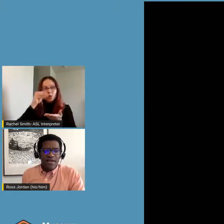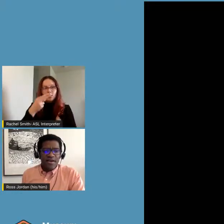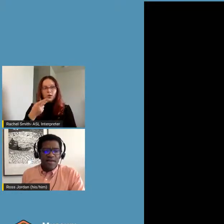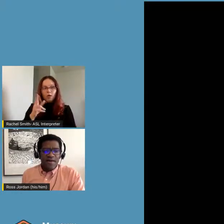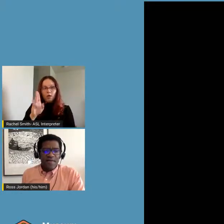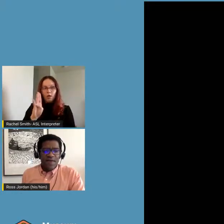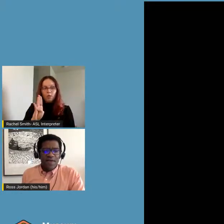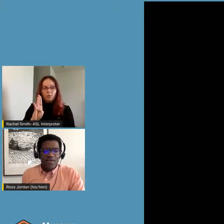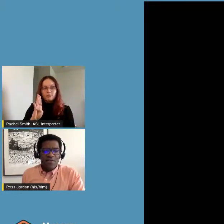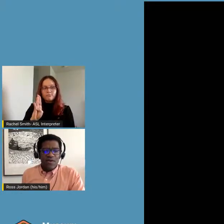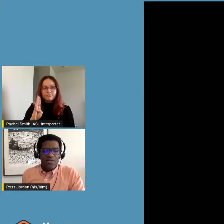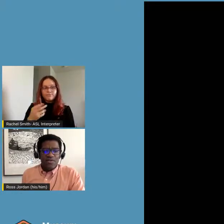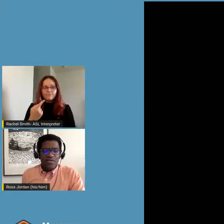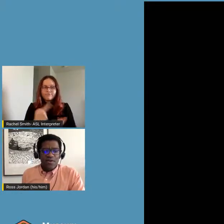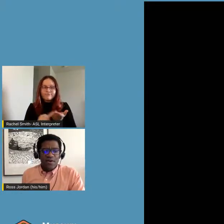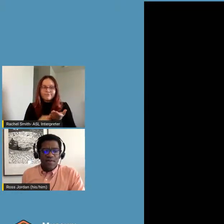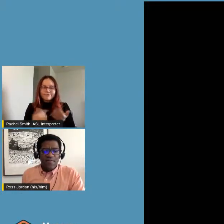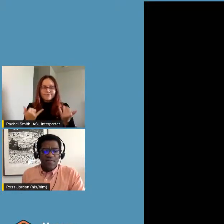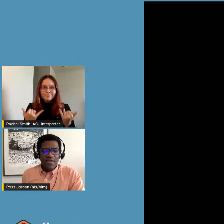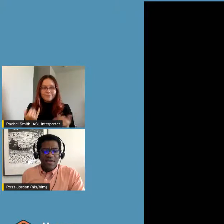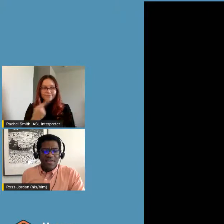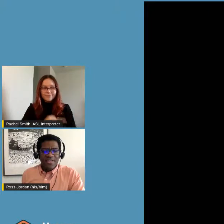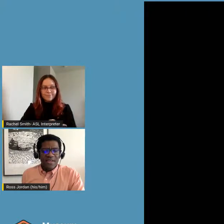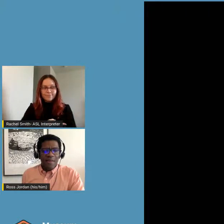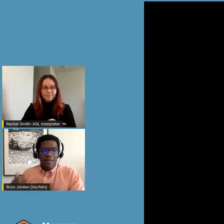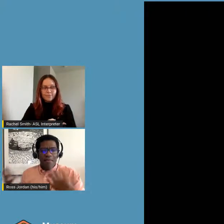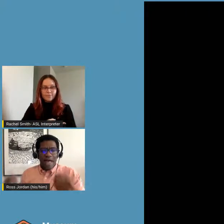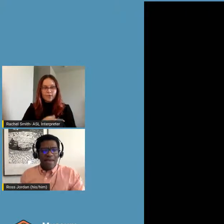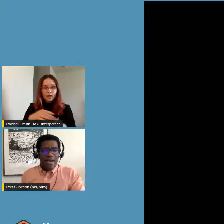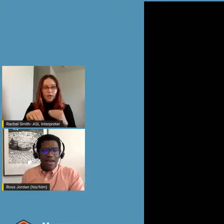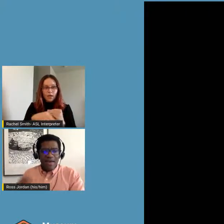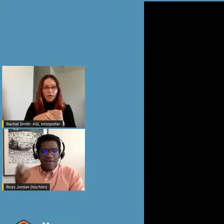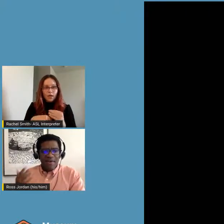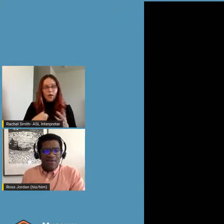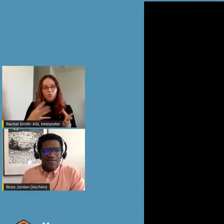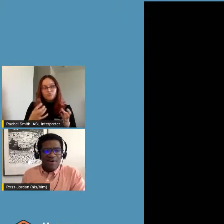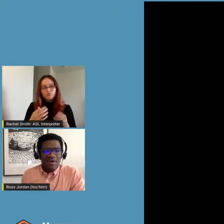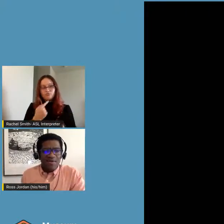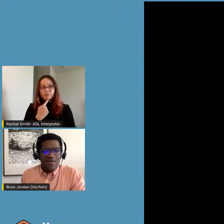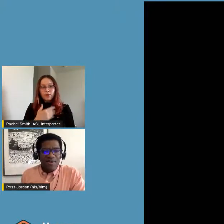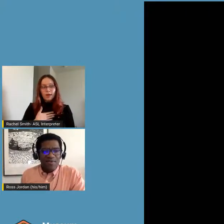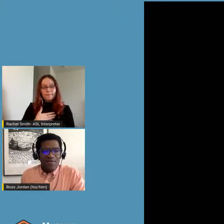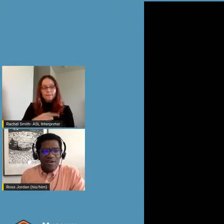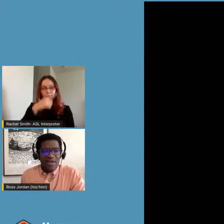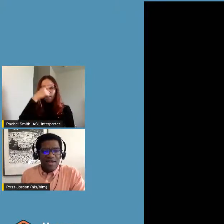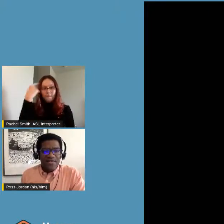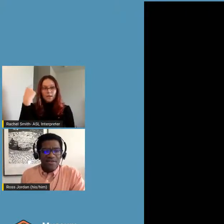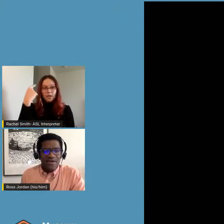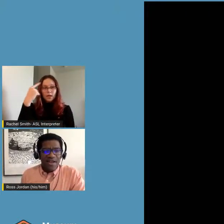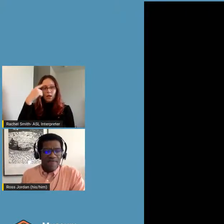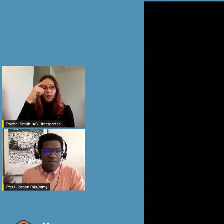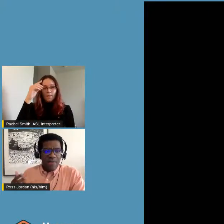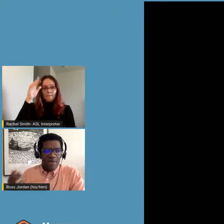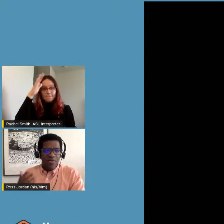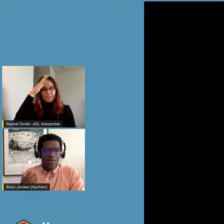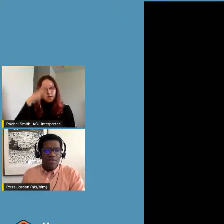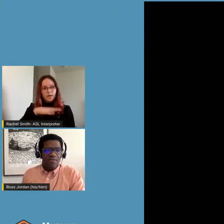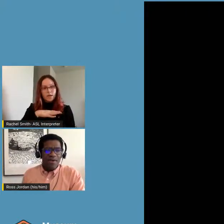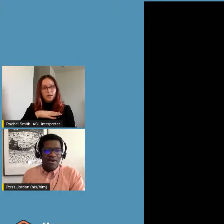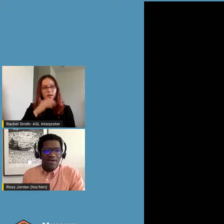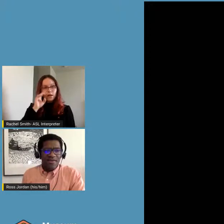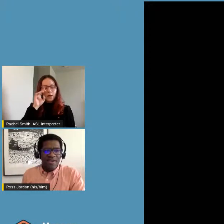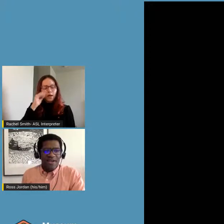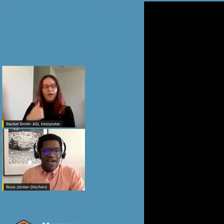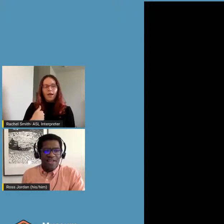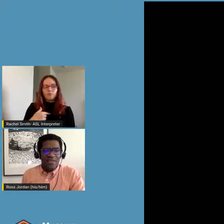today. I also want to say that I'm a Black man. I have dark glasses on, and I have a white background